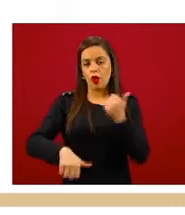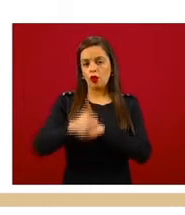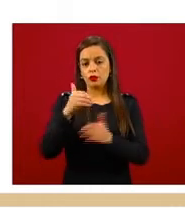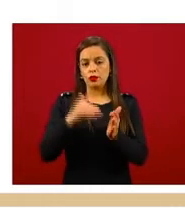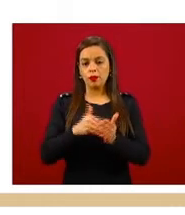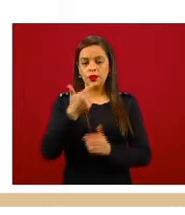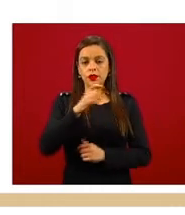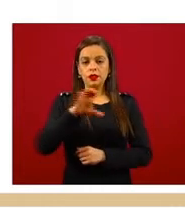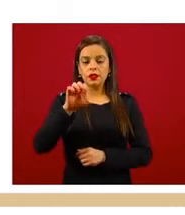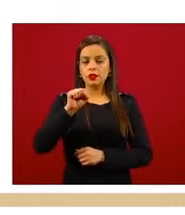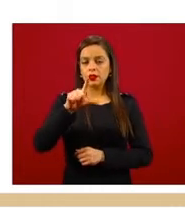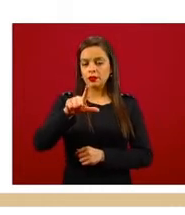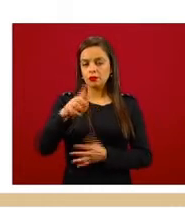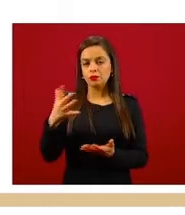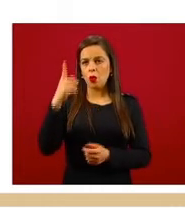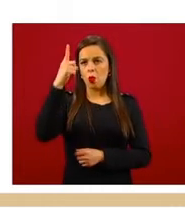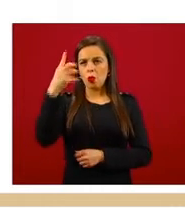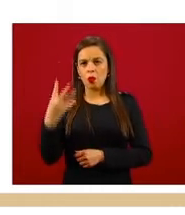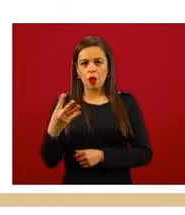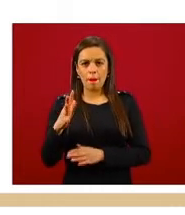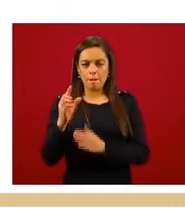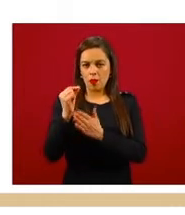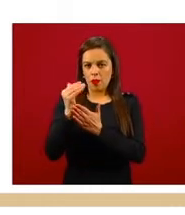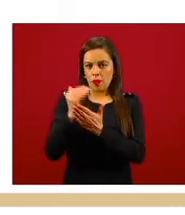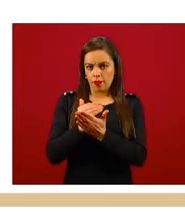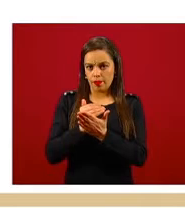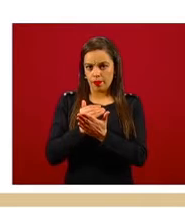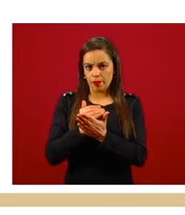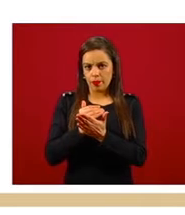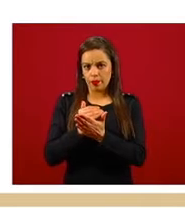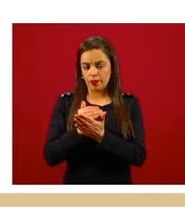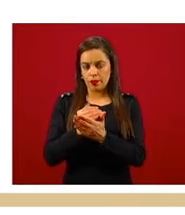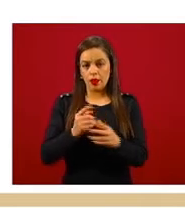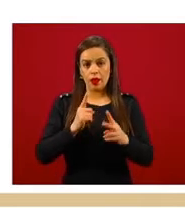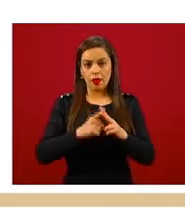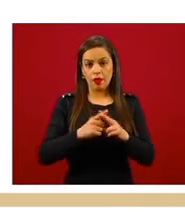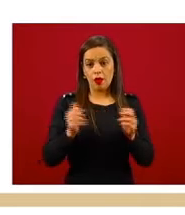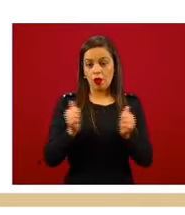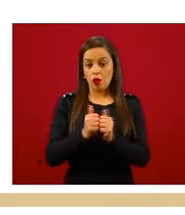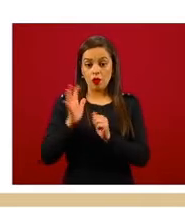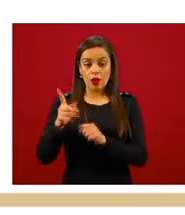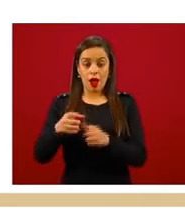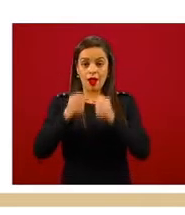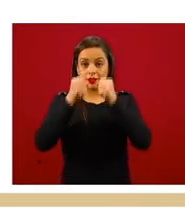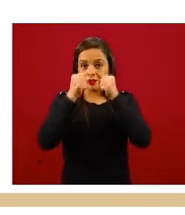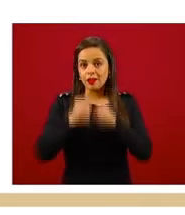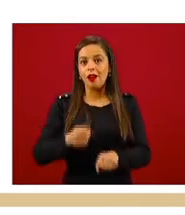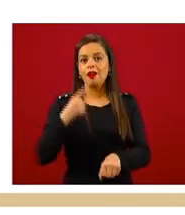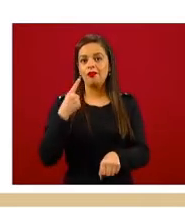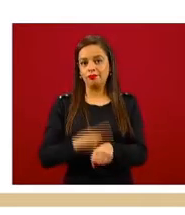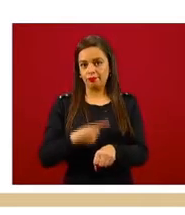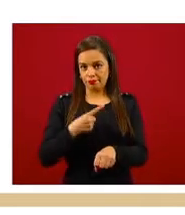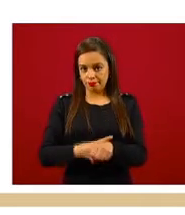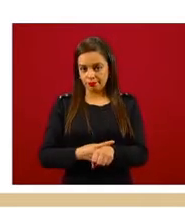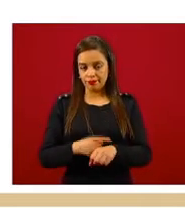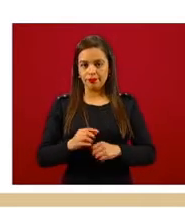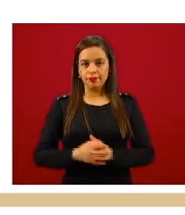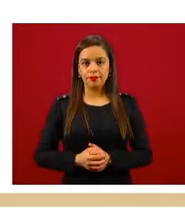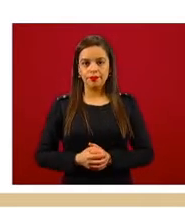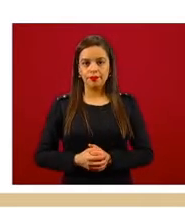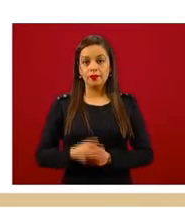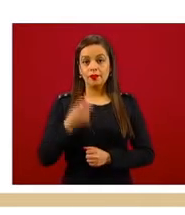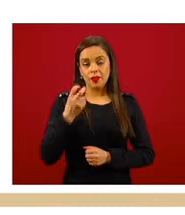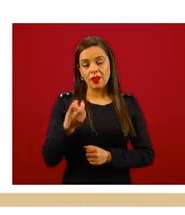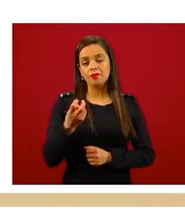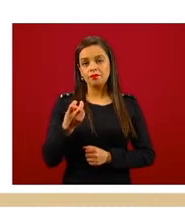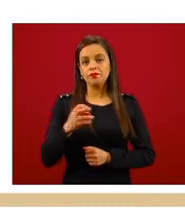es un poco menos de un cuarto de todos which los is casos on que se han confirmado hasta el momento, y que 11,767, which is representan a en little bit términos less than prácticos what we had la before.